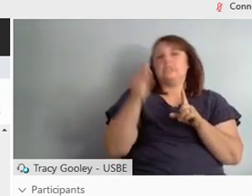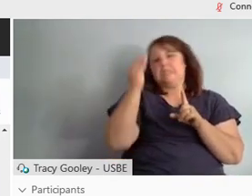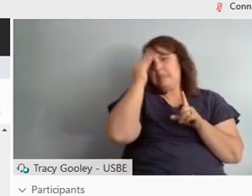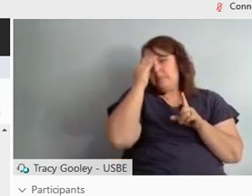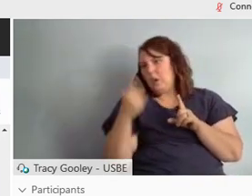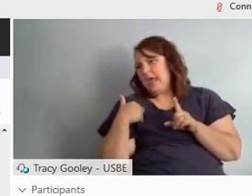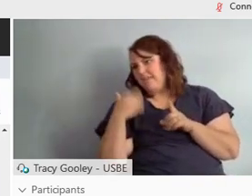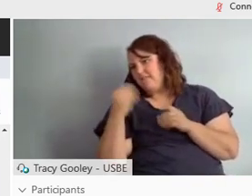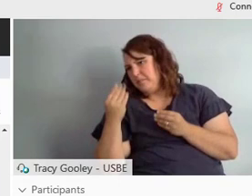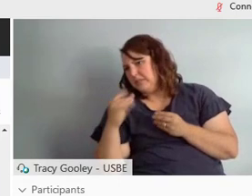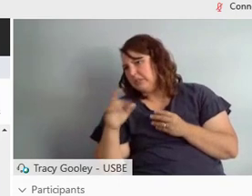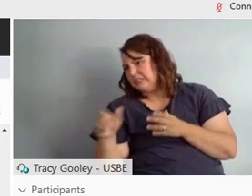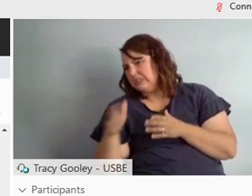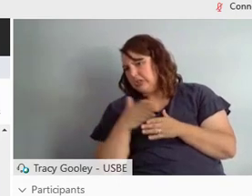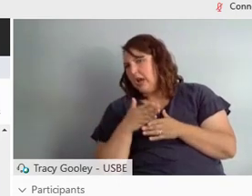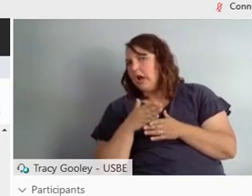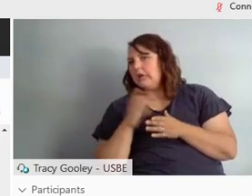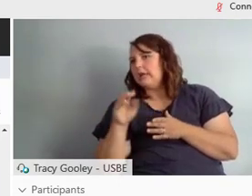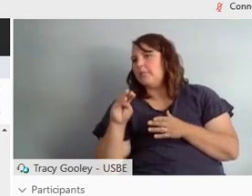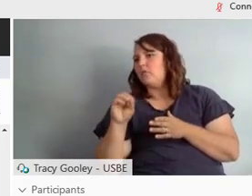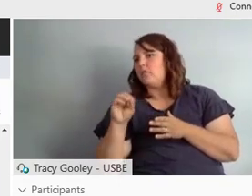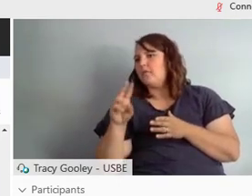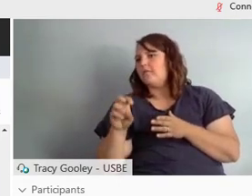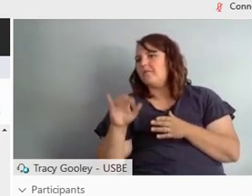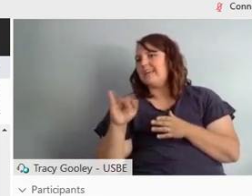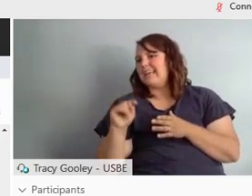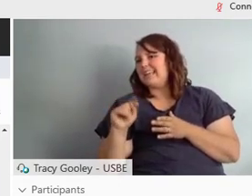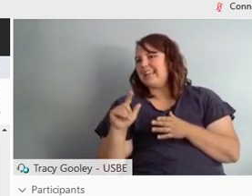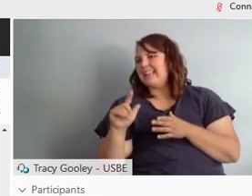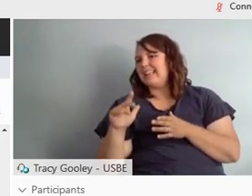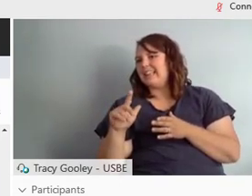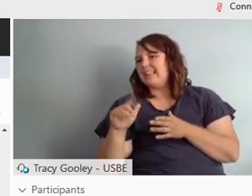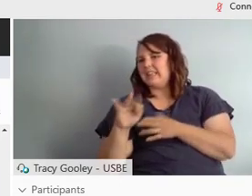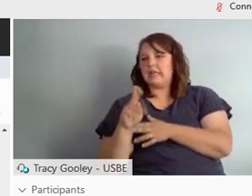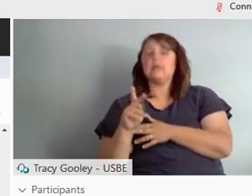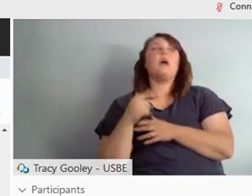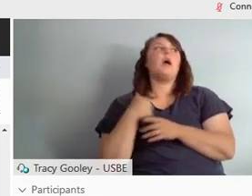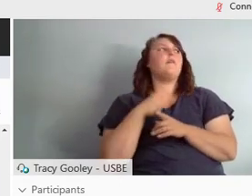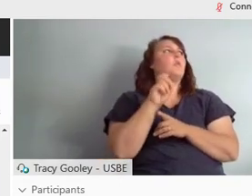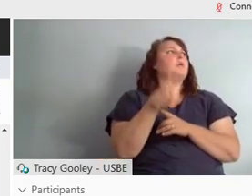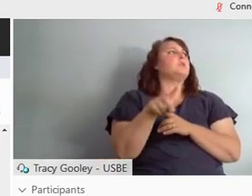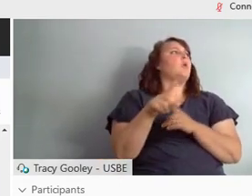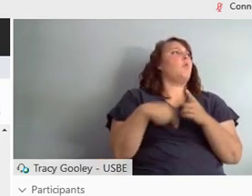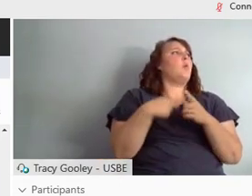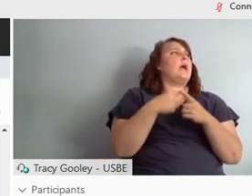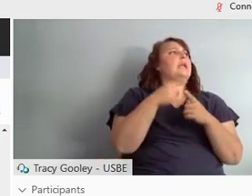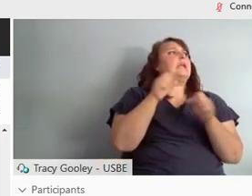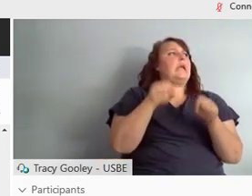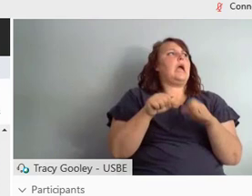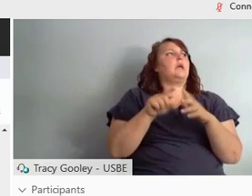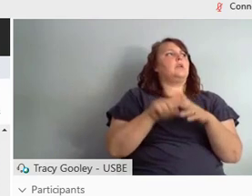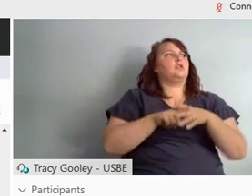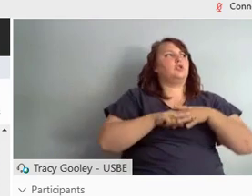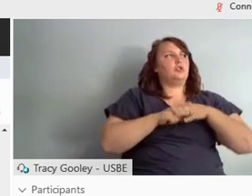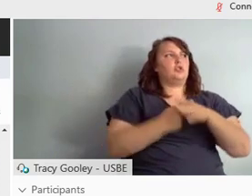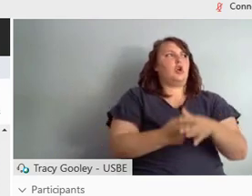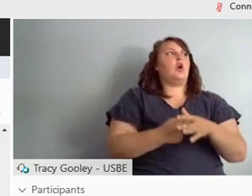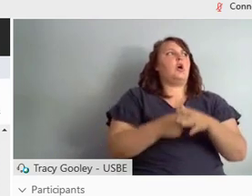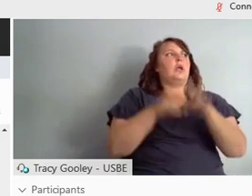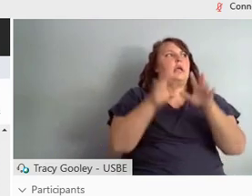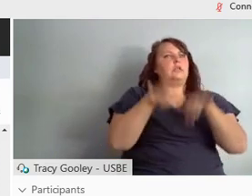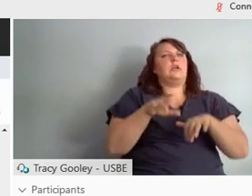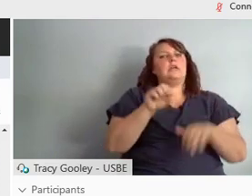to share and you need a Move It link. There is a question here about when will we be able